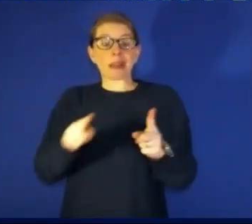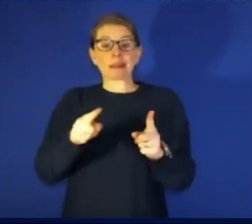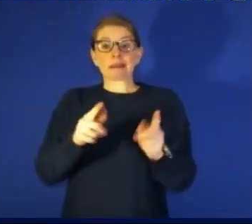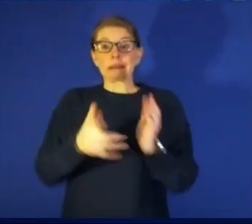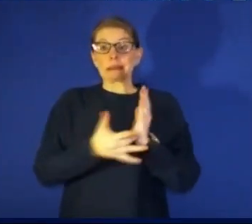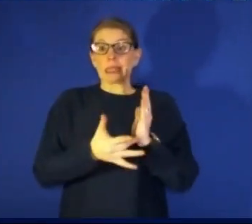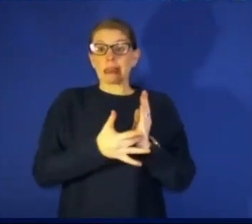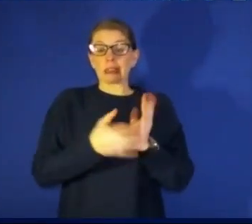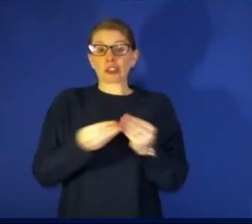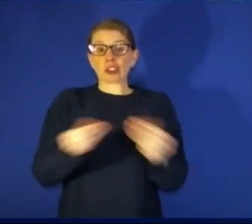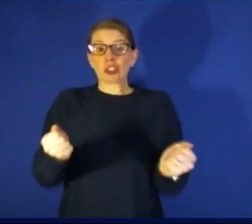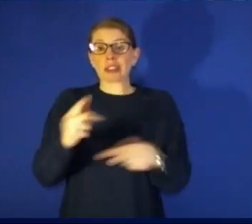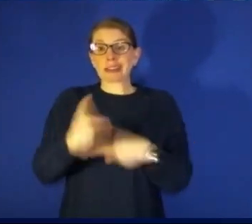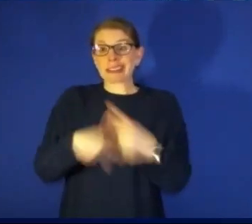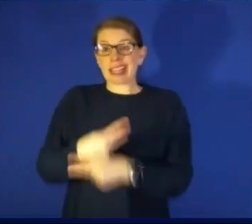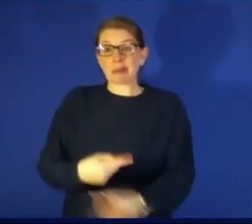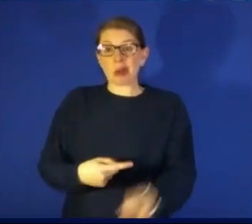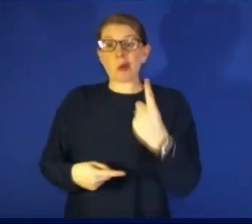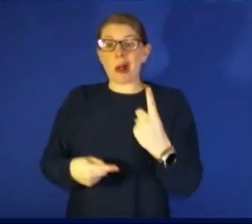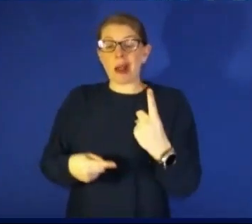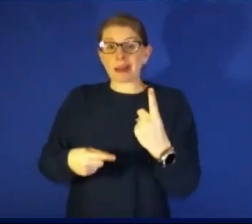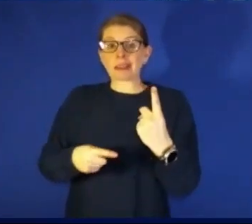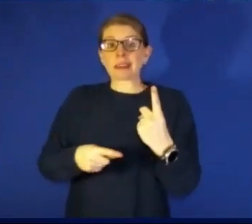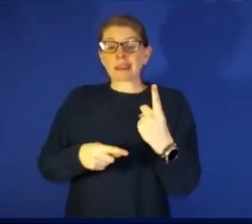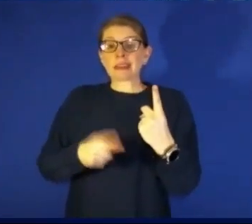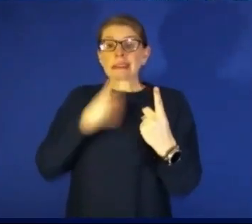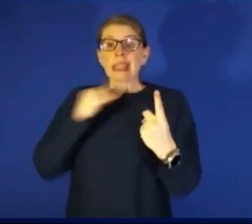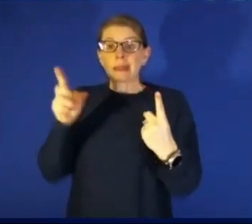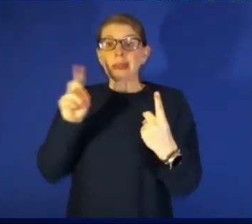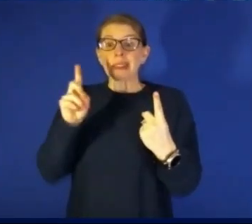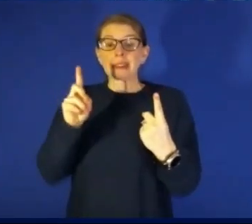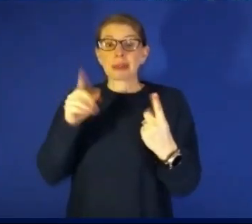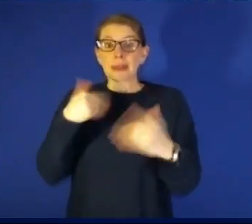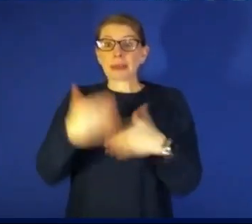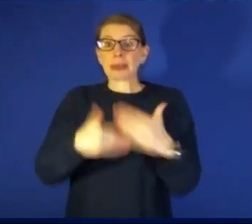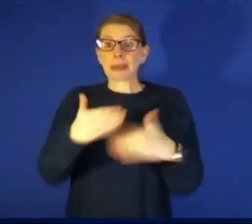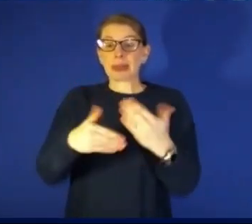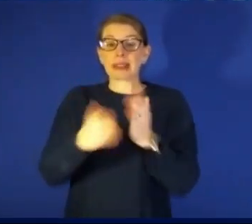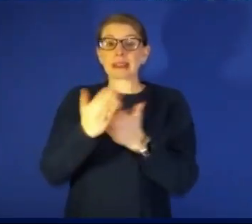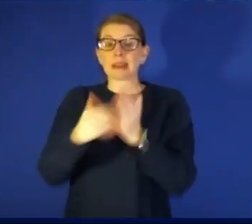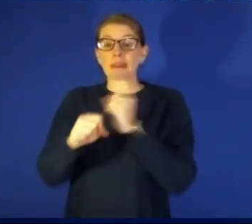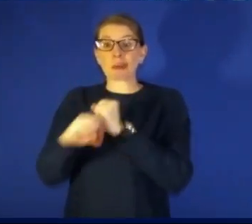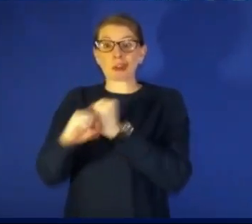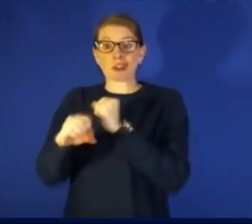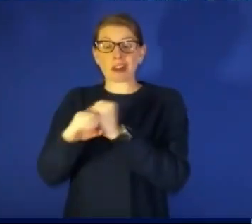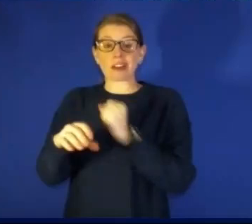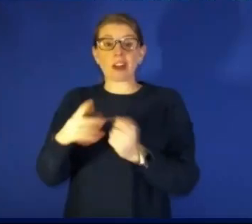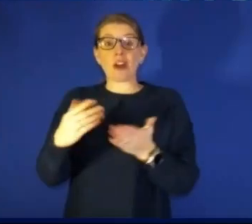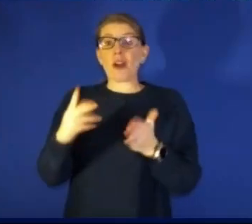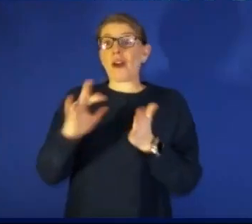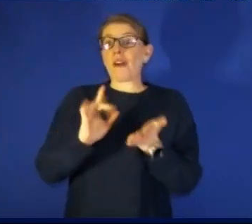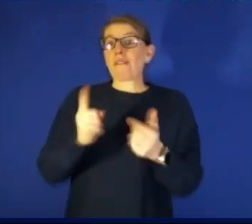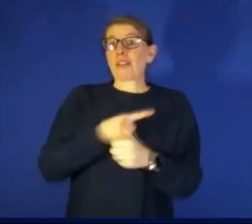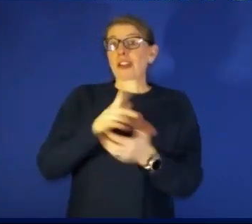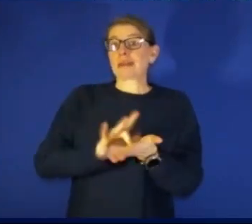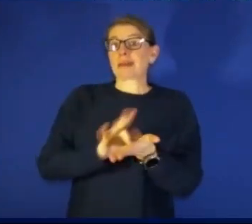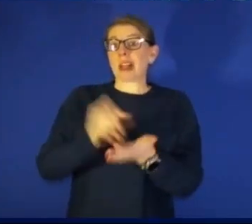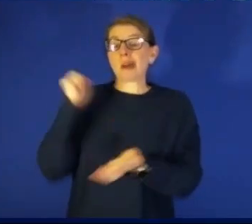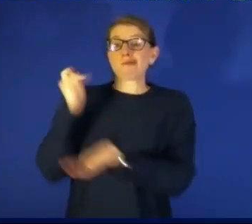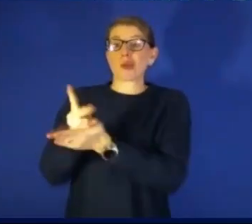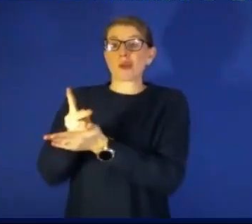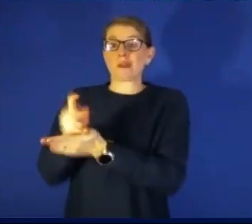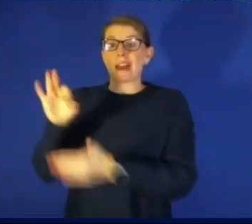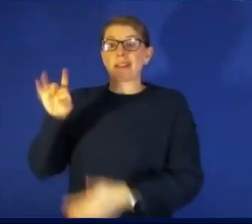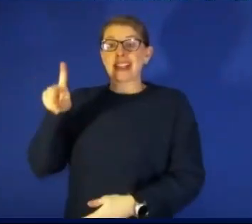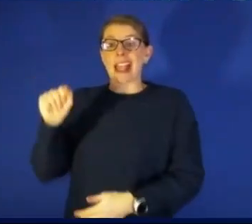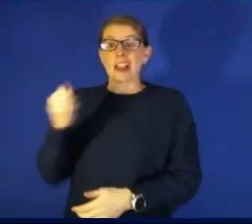diabetes is very far in development now. There's some commercialization, and we actually had the first drug approved by the FDA a few months